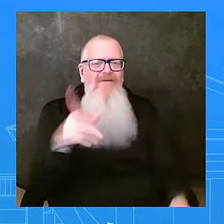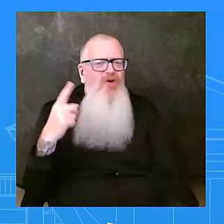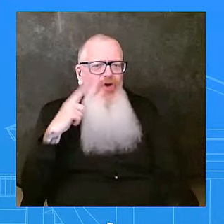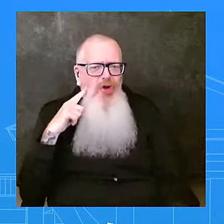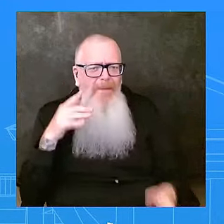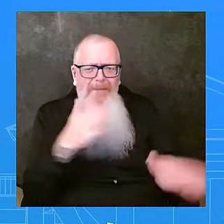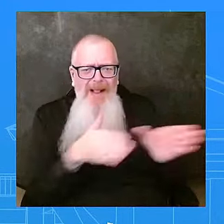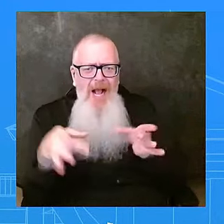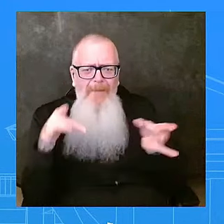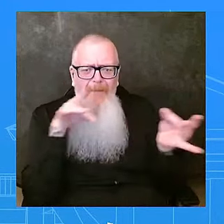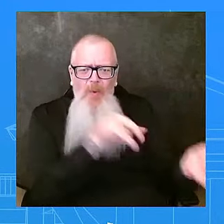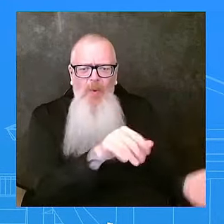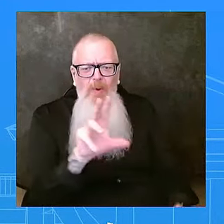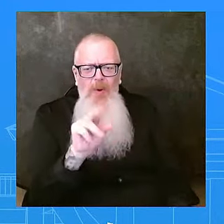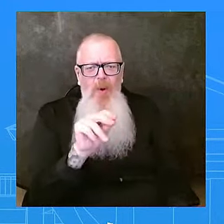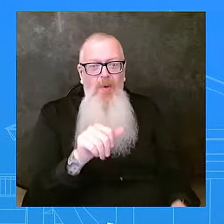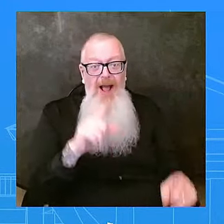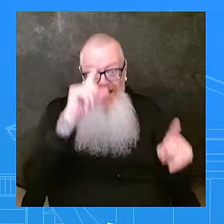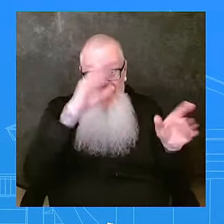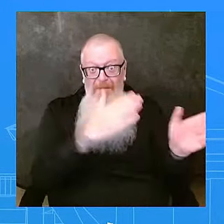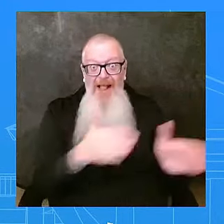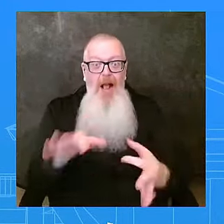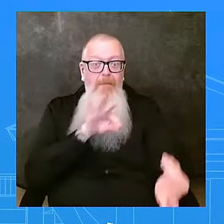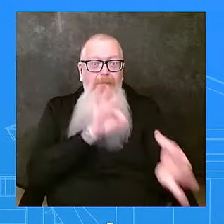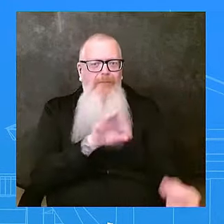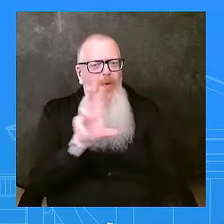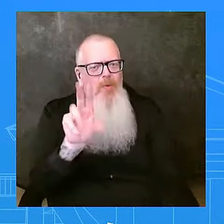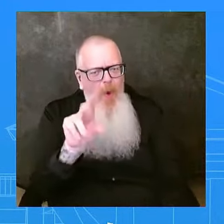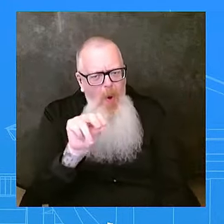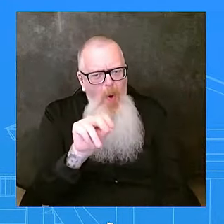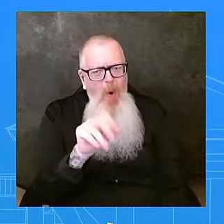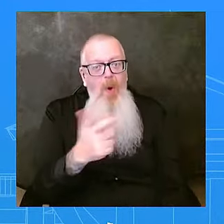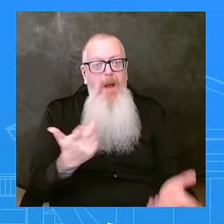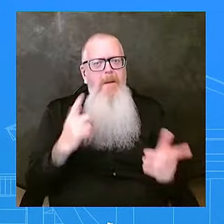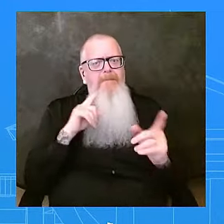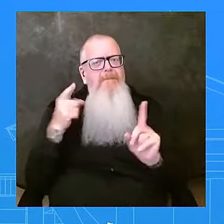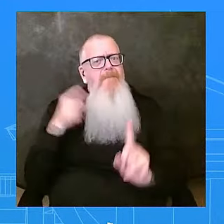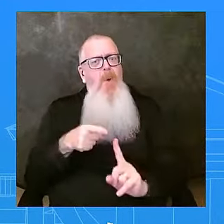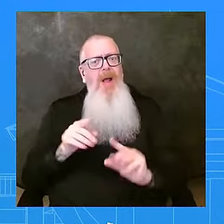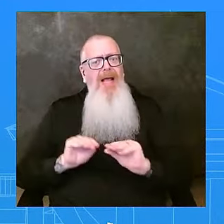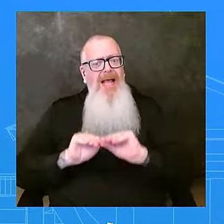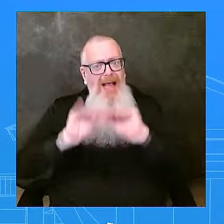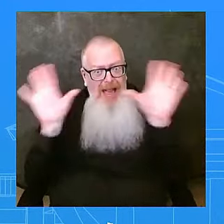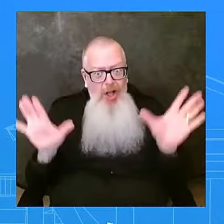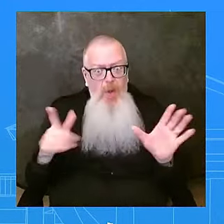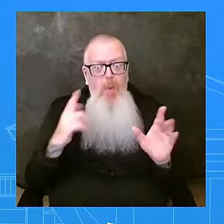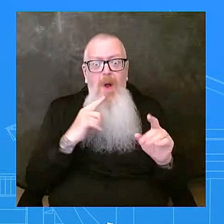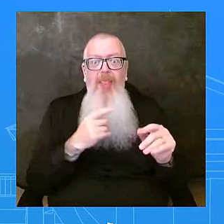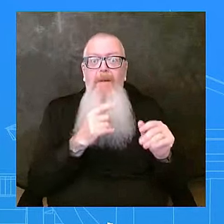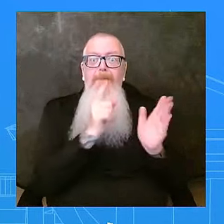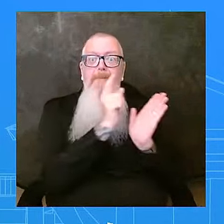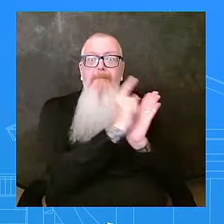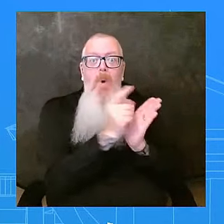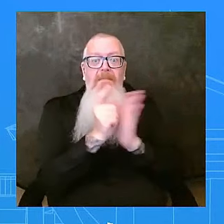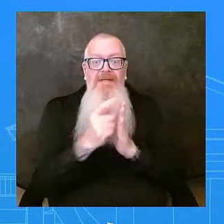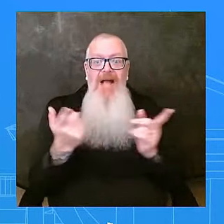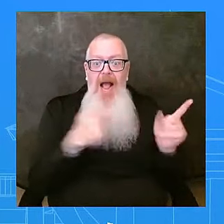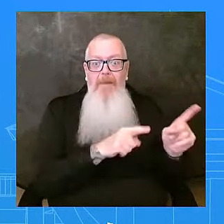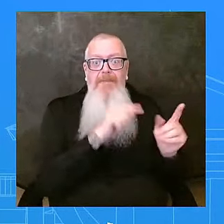out. Clearly, there were moments of great violence, and there were